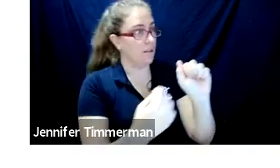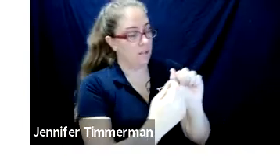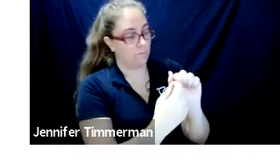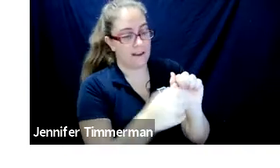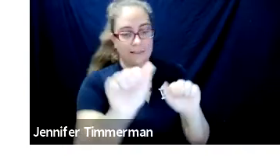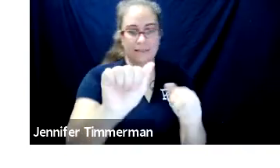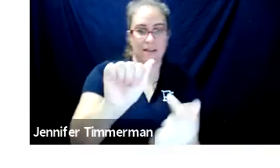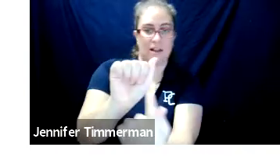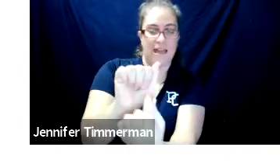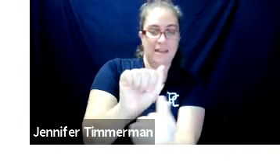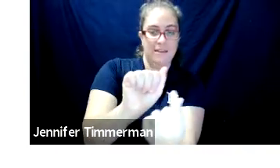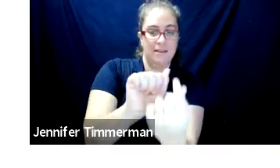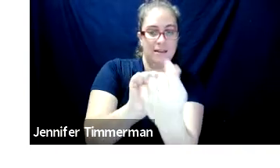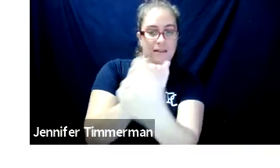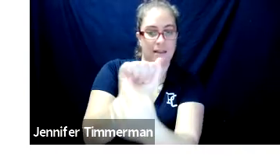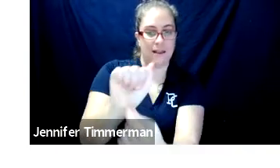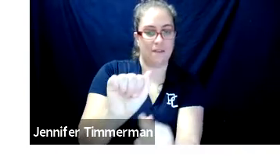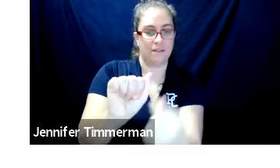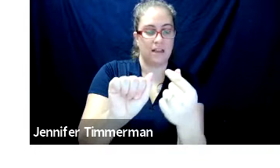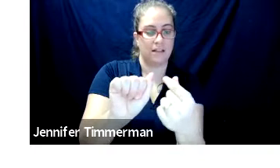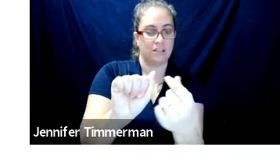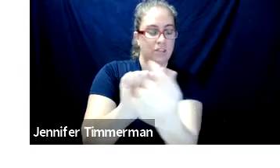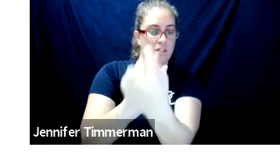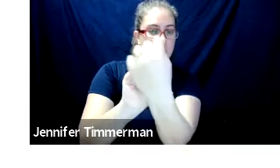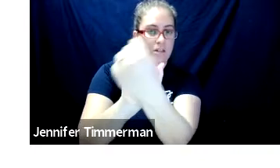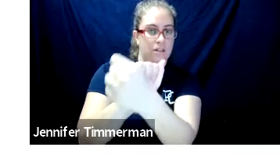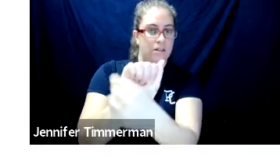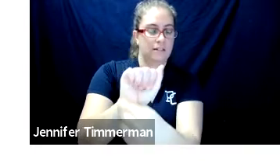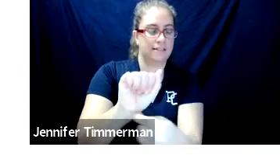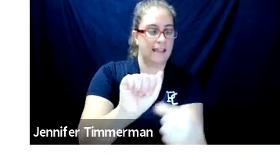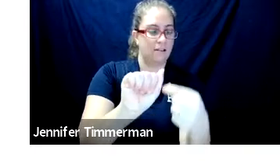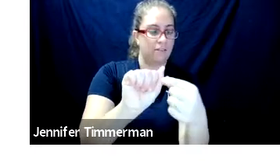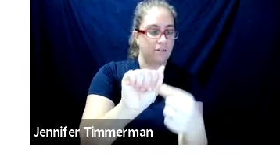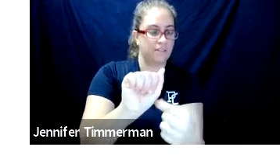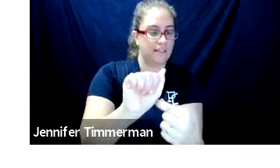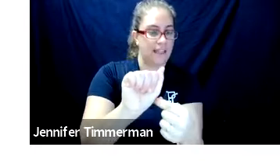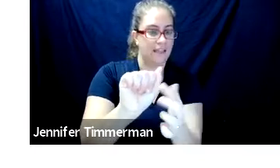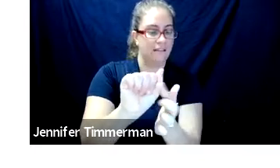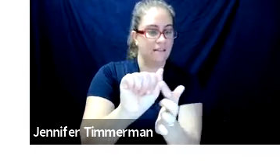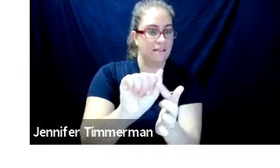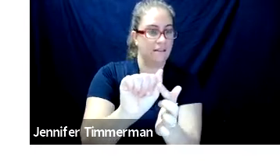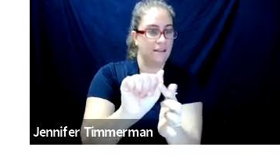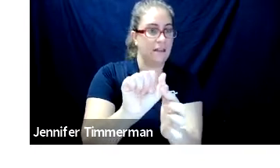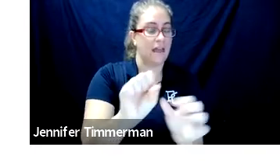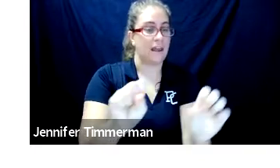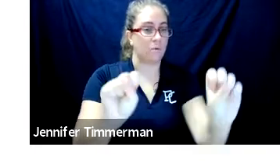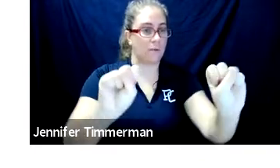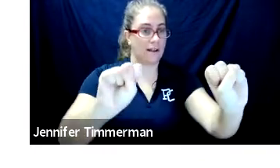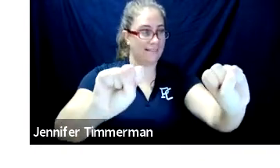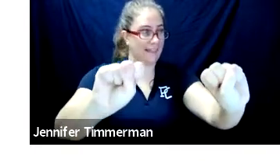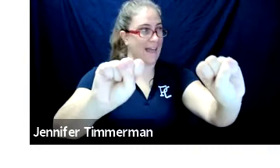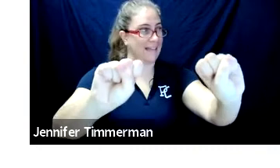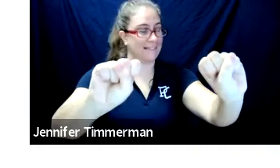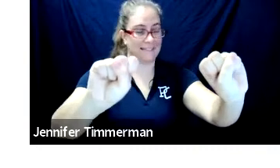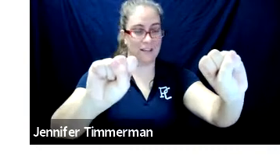about writing the letter A and having kind of like the little tail that goes on the A, and now we're